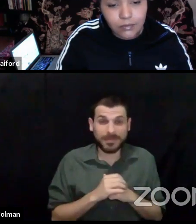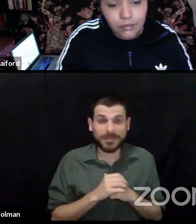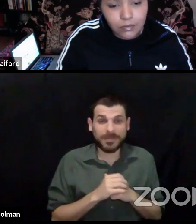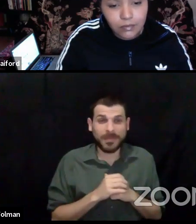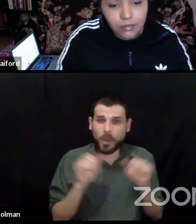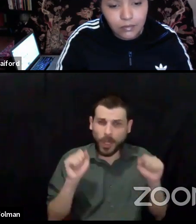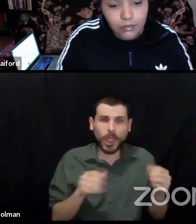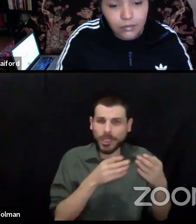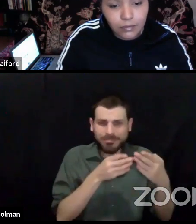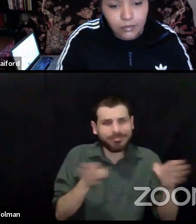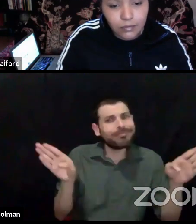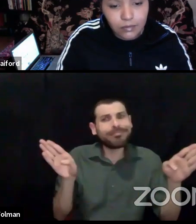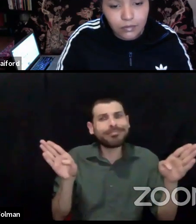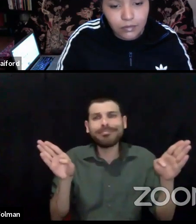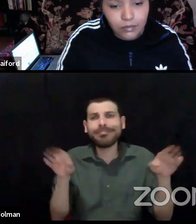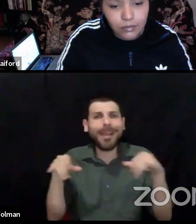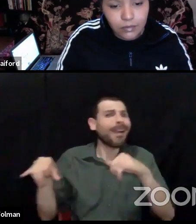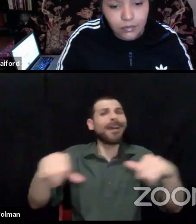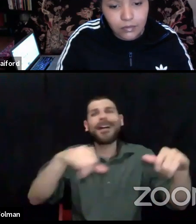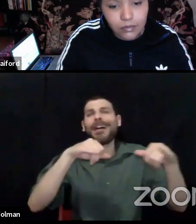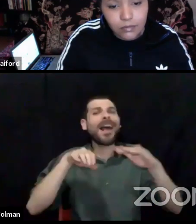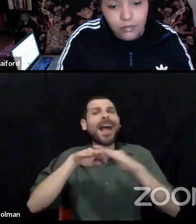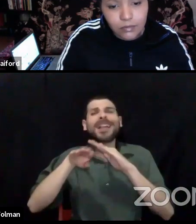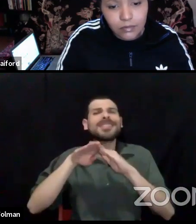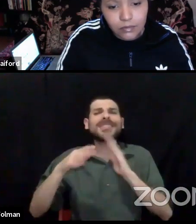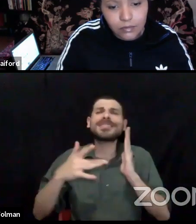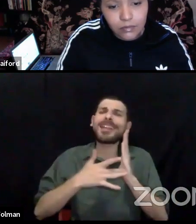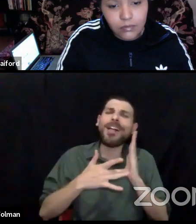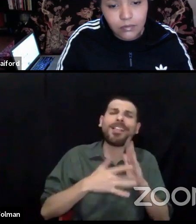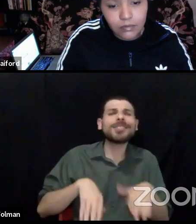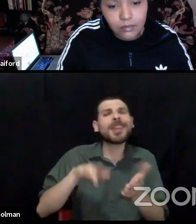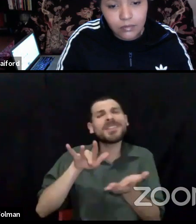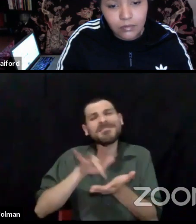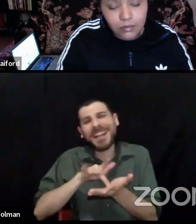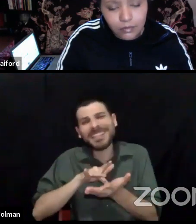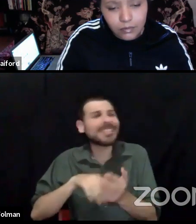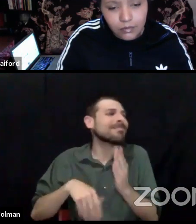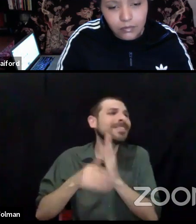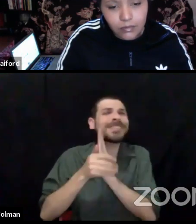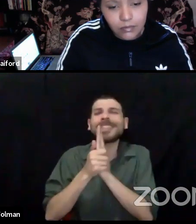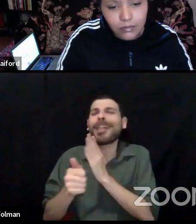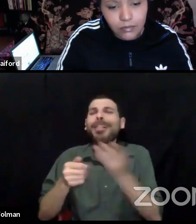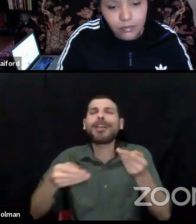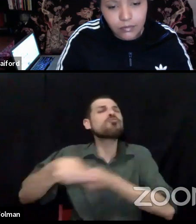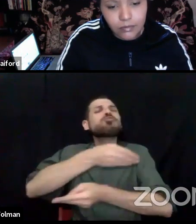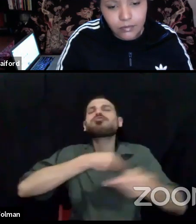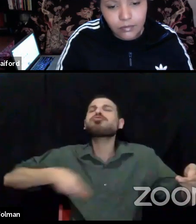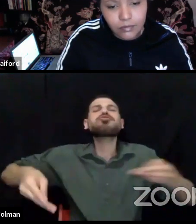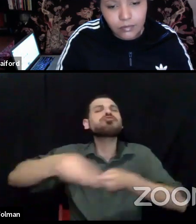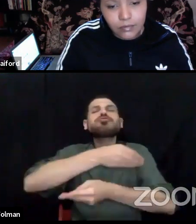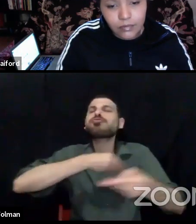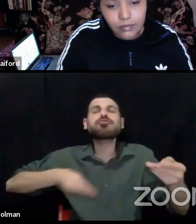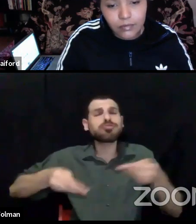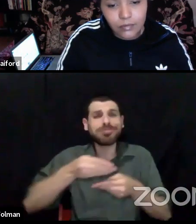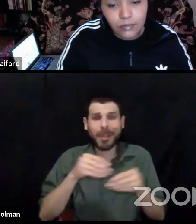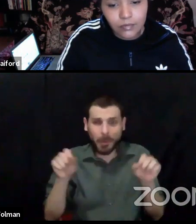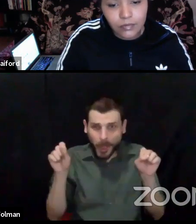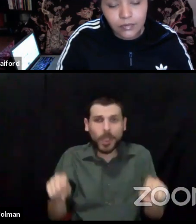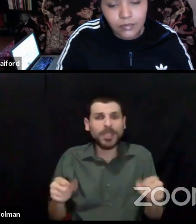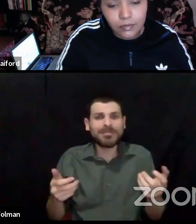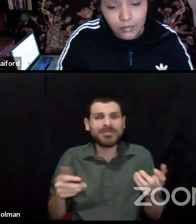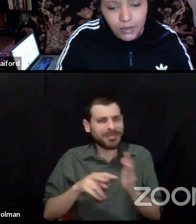universal access to the technology and the medicine and the skills of the medical staff that could actually save